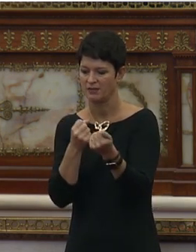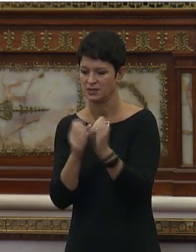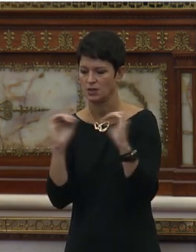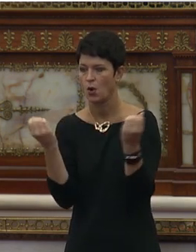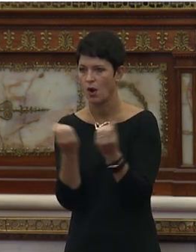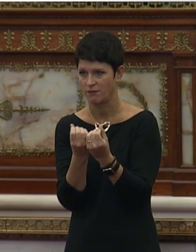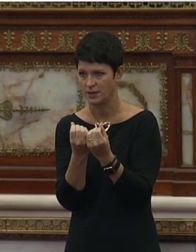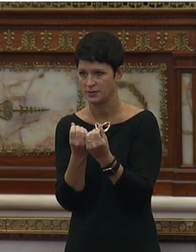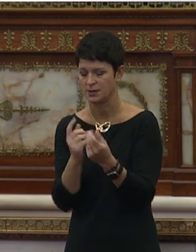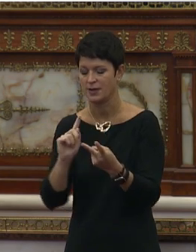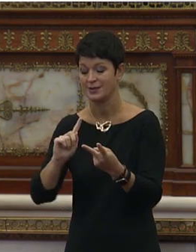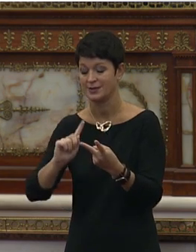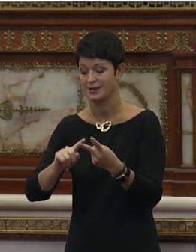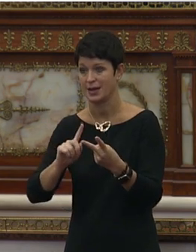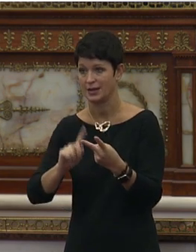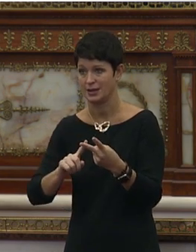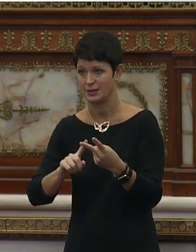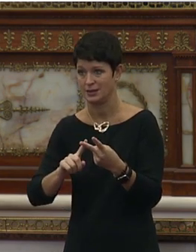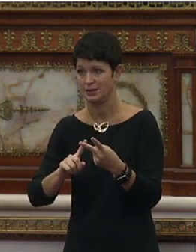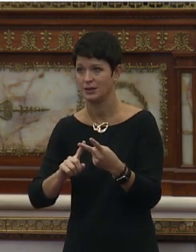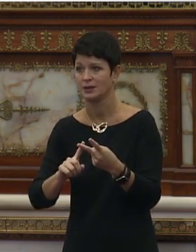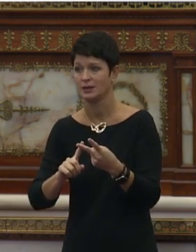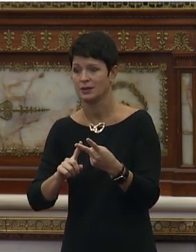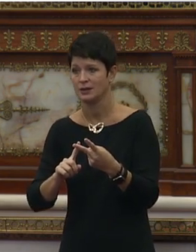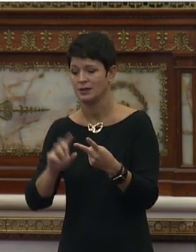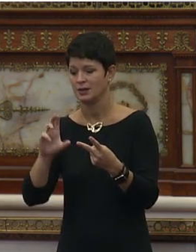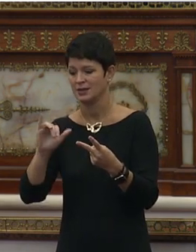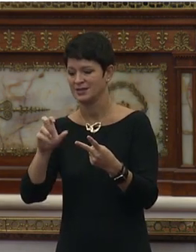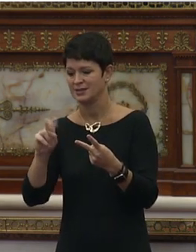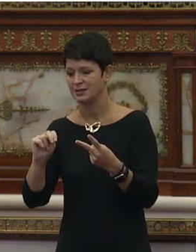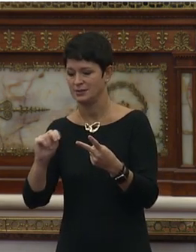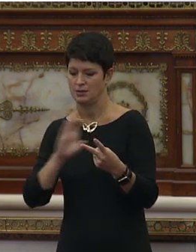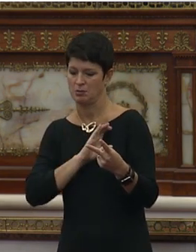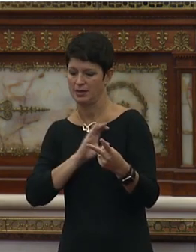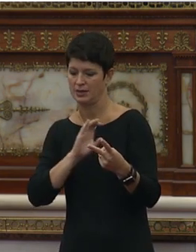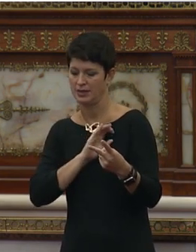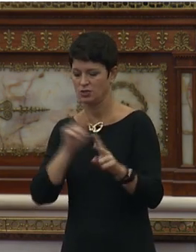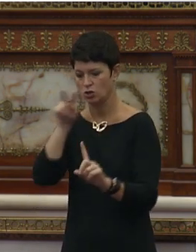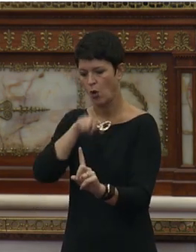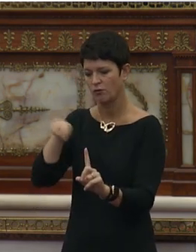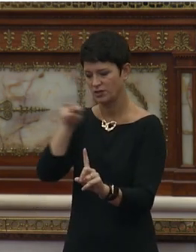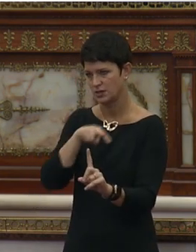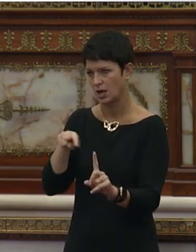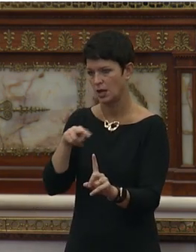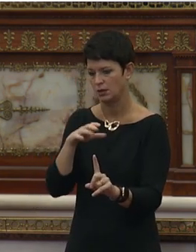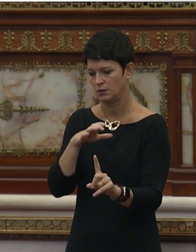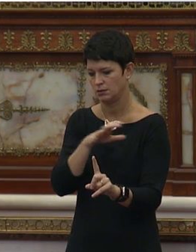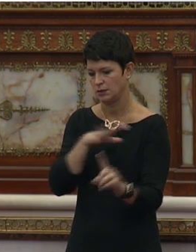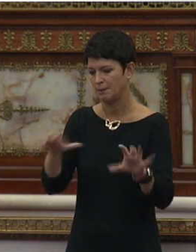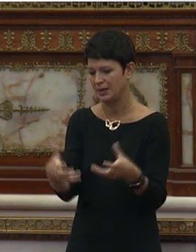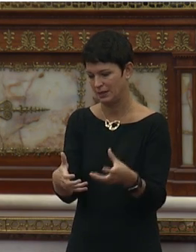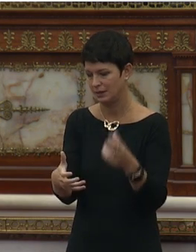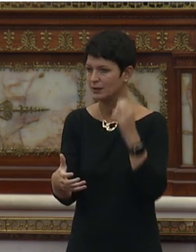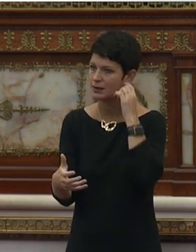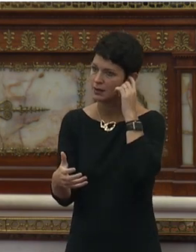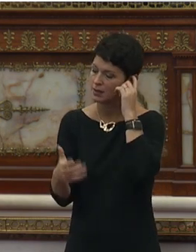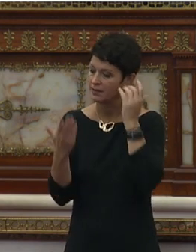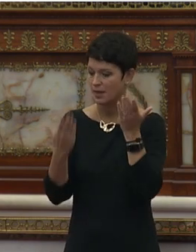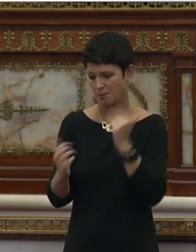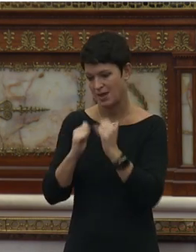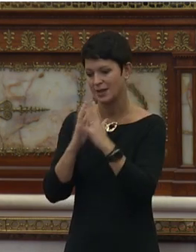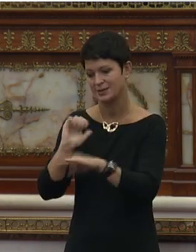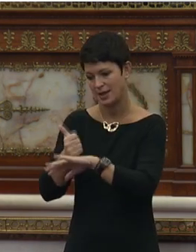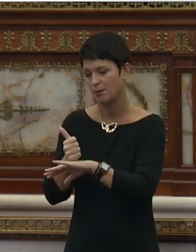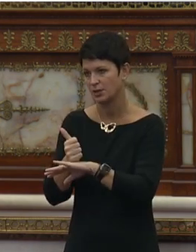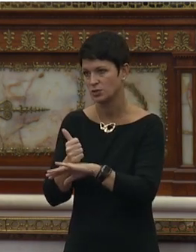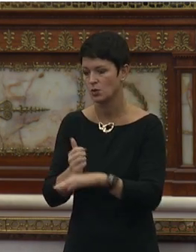office. But the second one is the Citizens Police Oversight Commission that may be established.